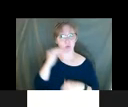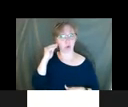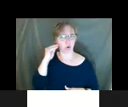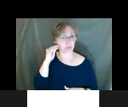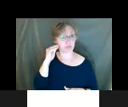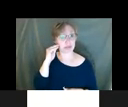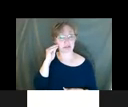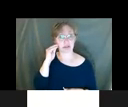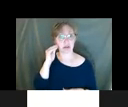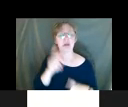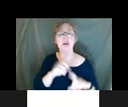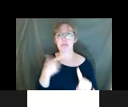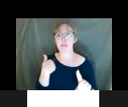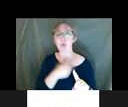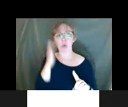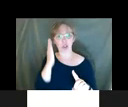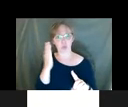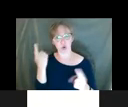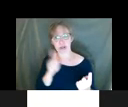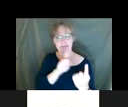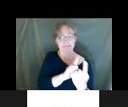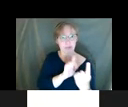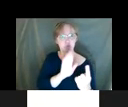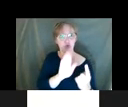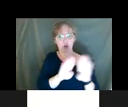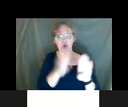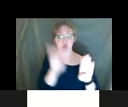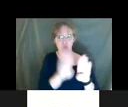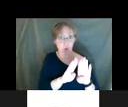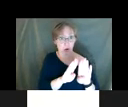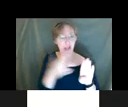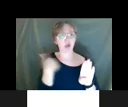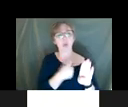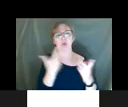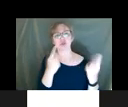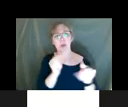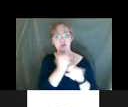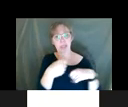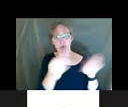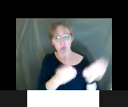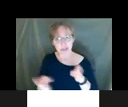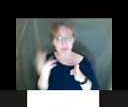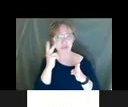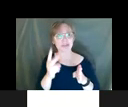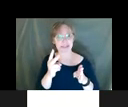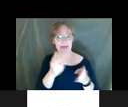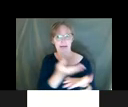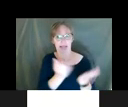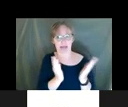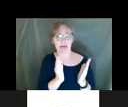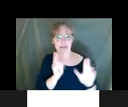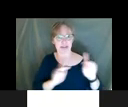our clients, but we would meet them at the door. We would try to make arrangements to see them. If we did